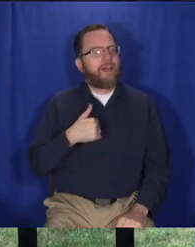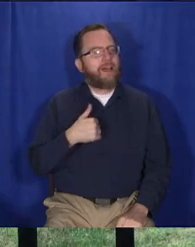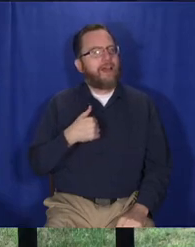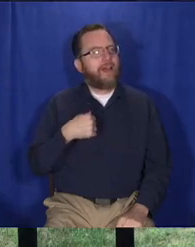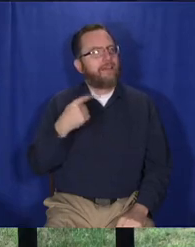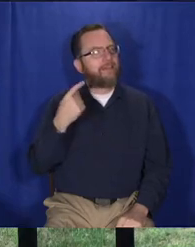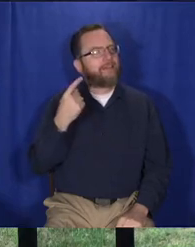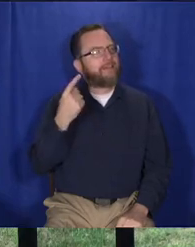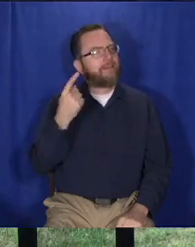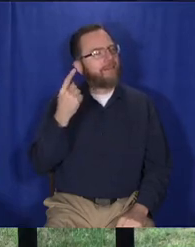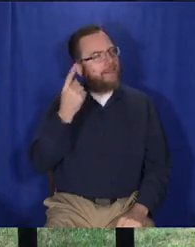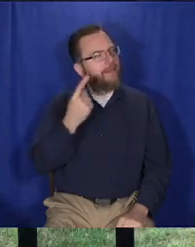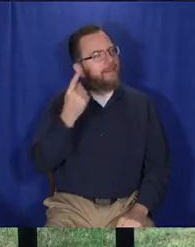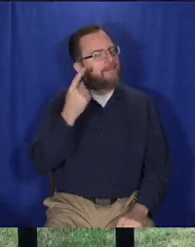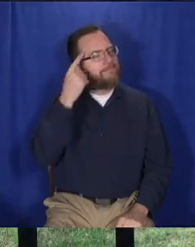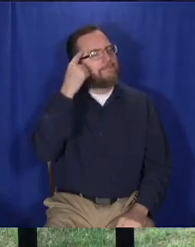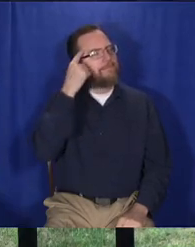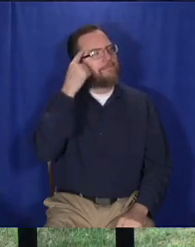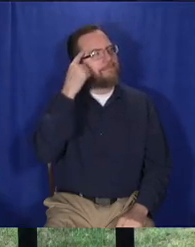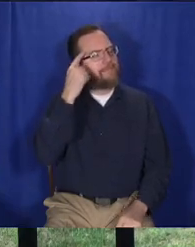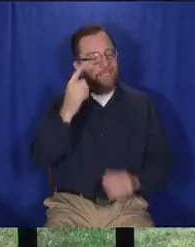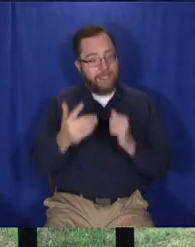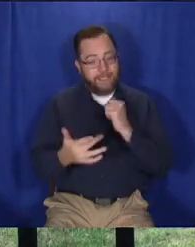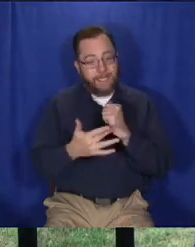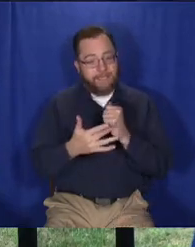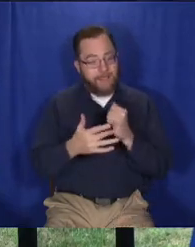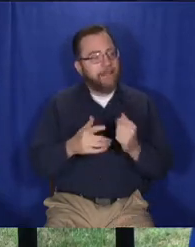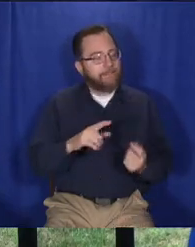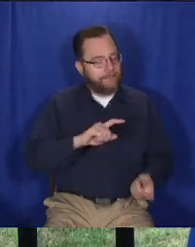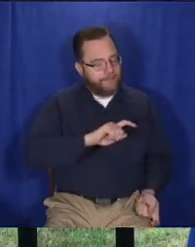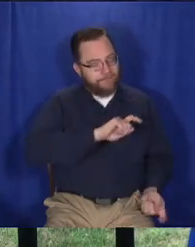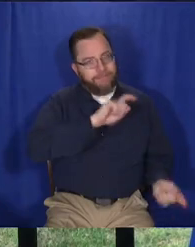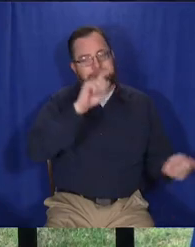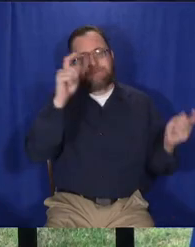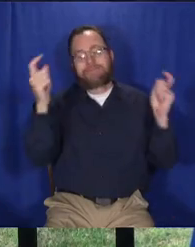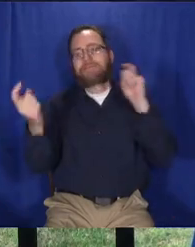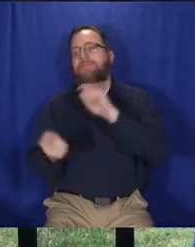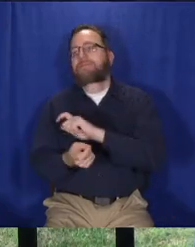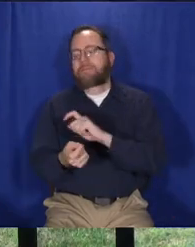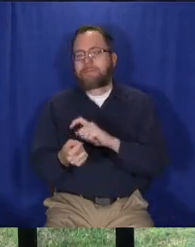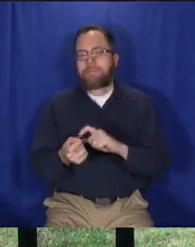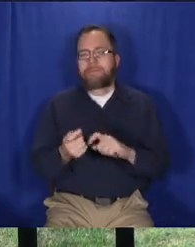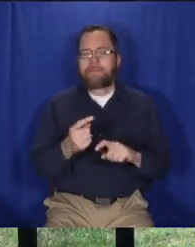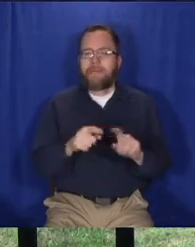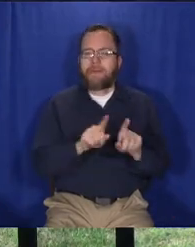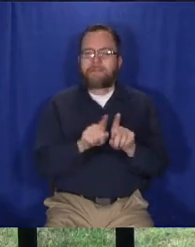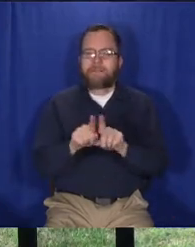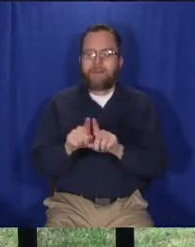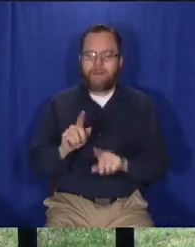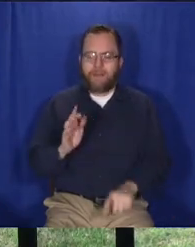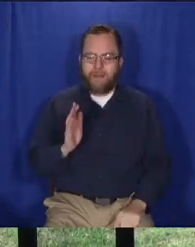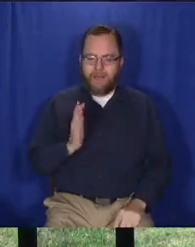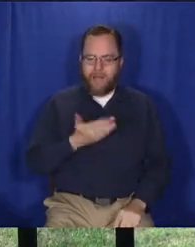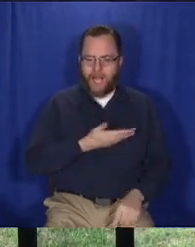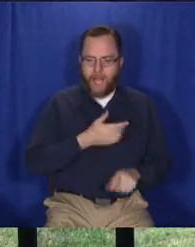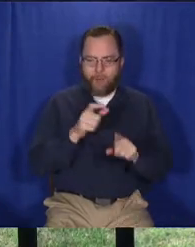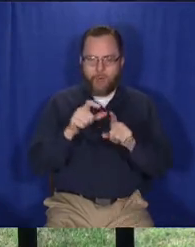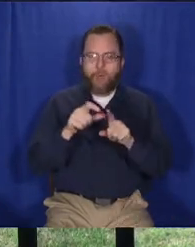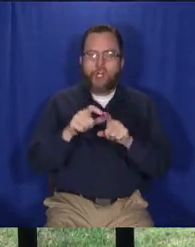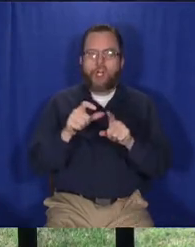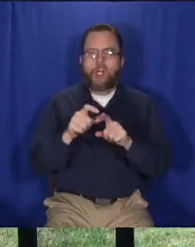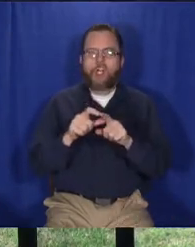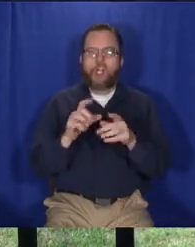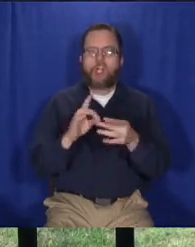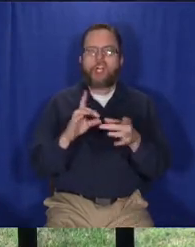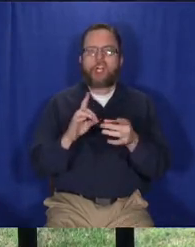the only thing that's changed. It's also surprising to see how our words have changed over time. When I was growing up, our